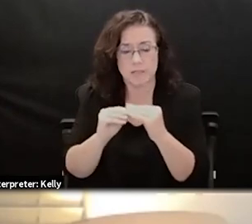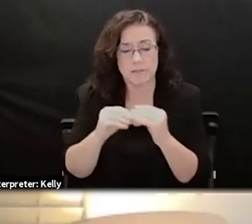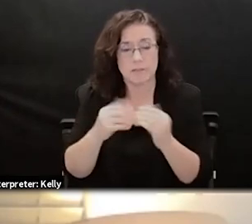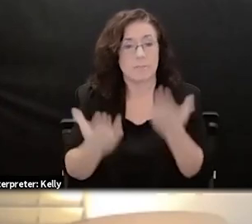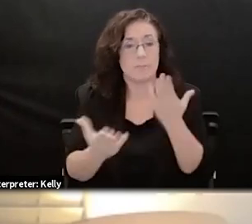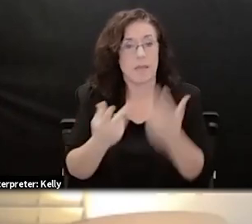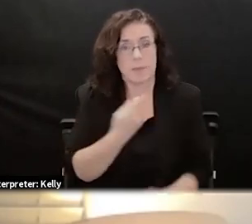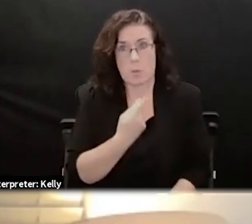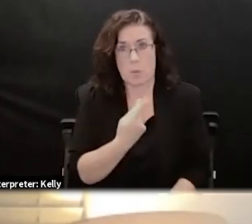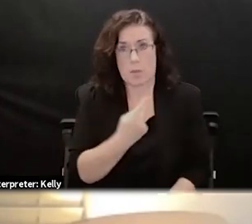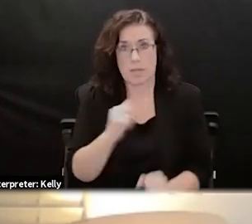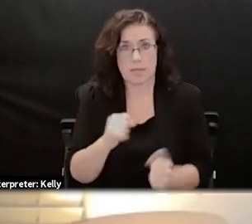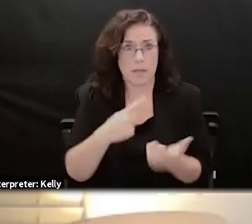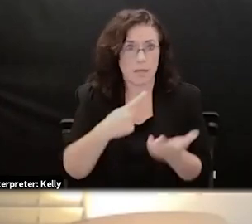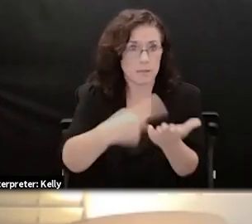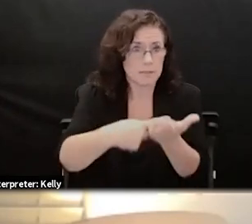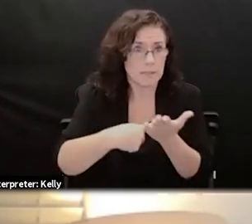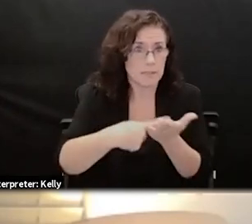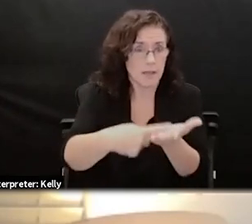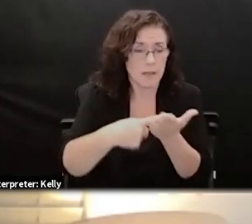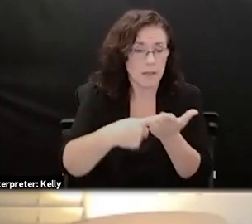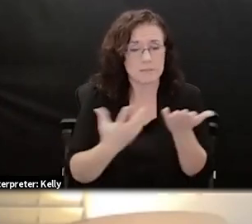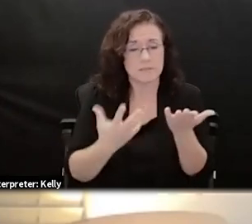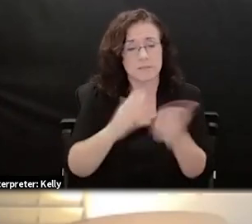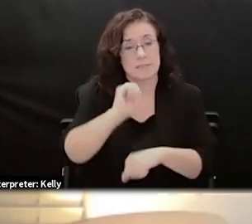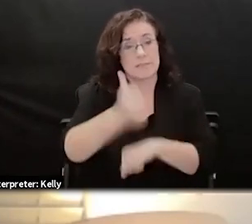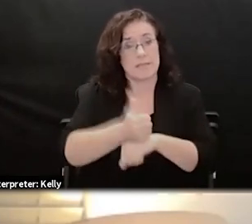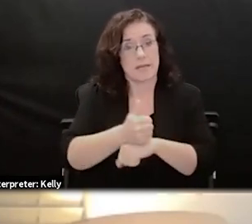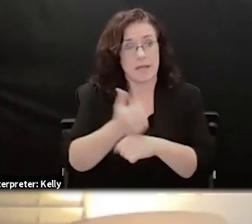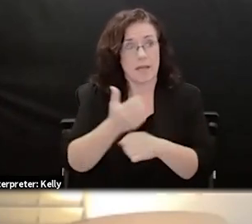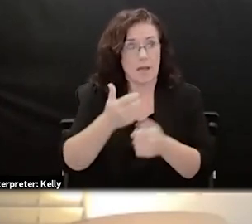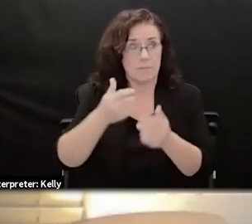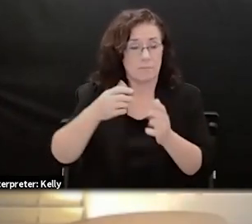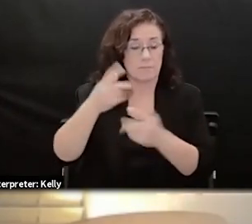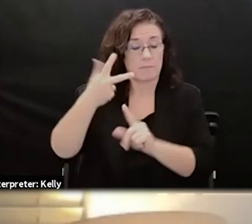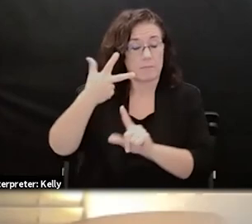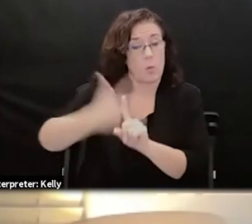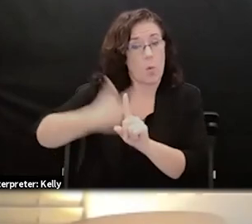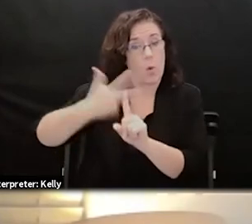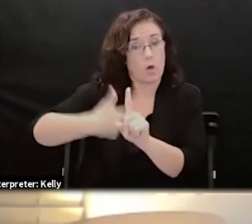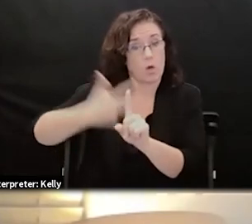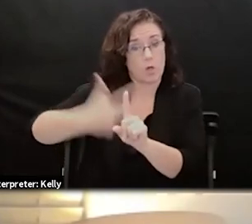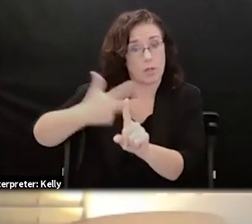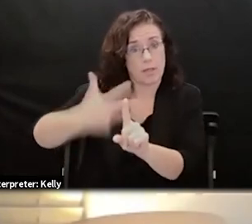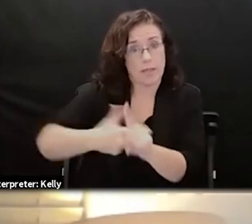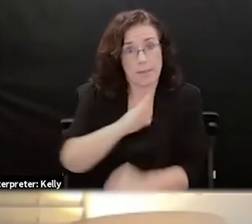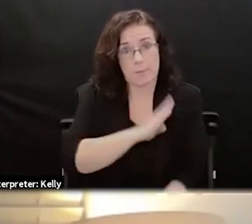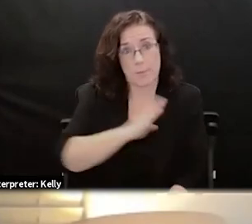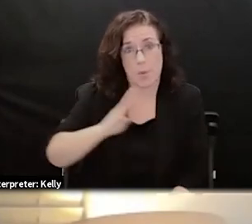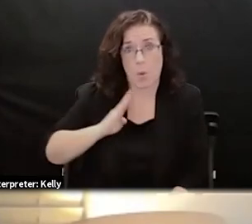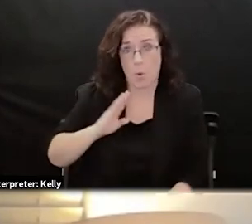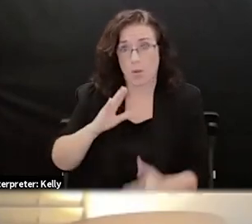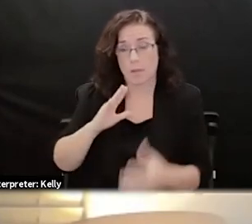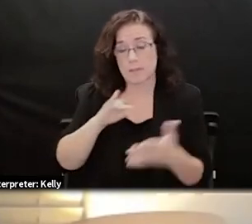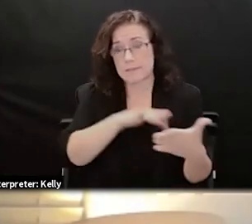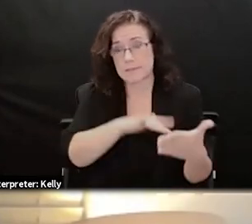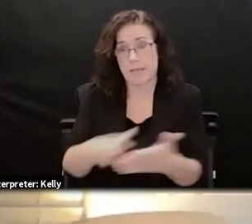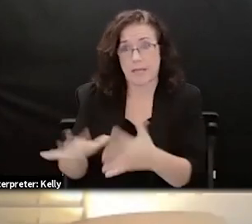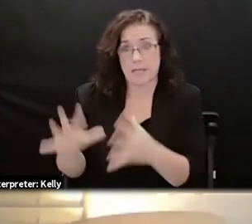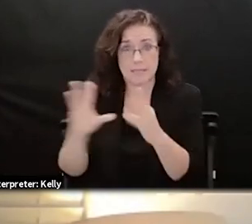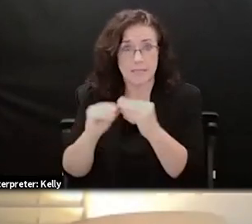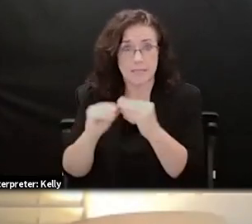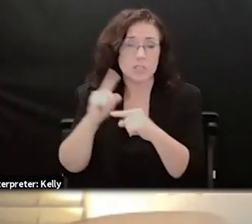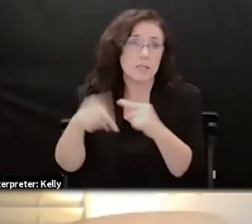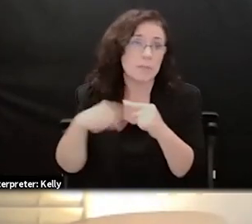bit about just sort of setting up quarterly board study sessions about excellence in teaching and learning or